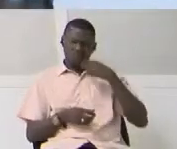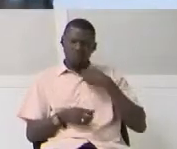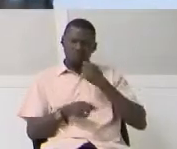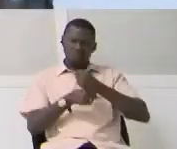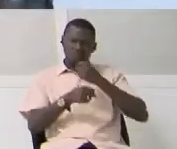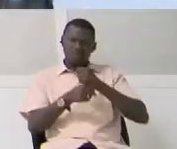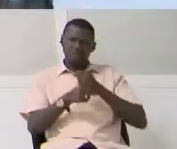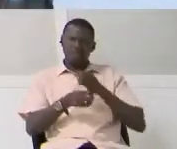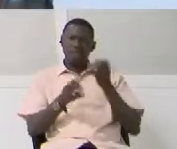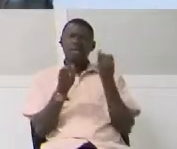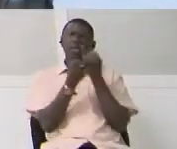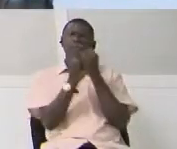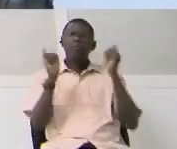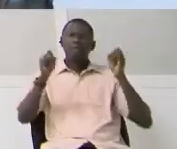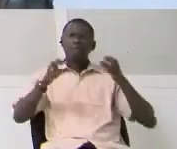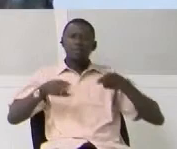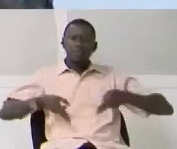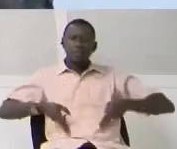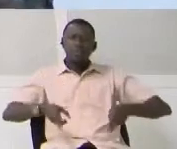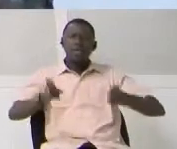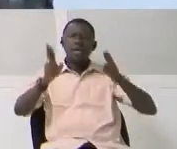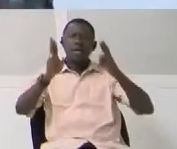the Independence Drive and October Kuko Road.